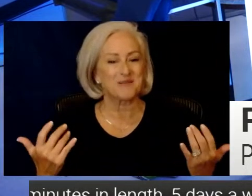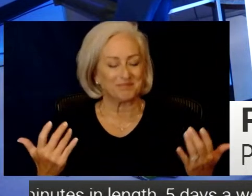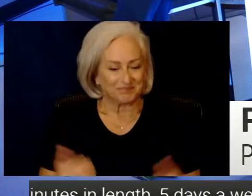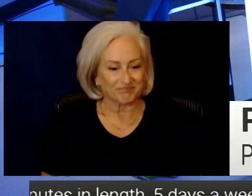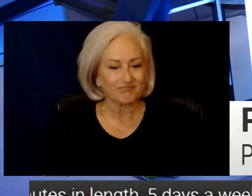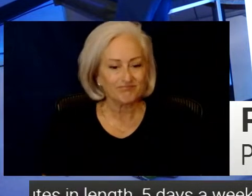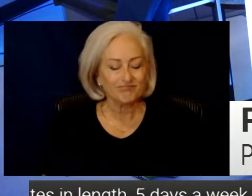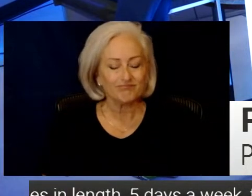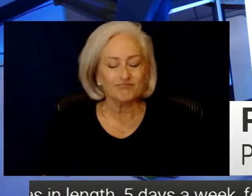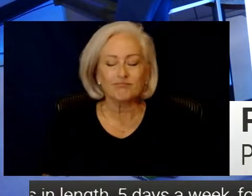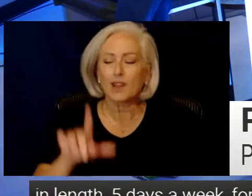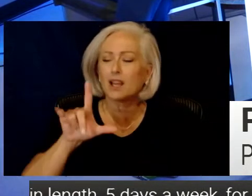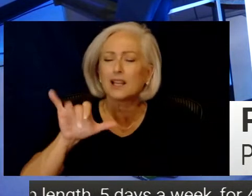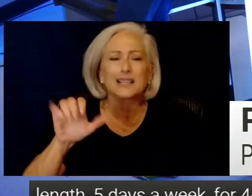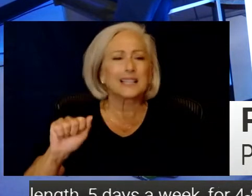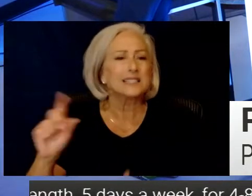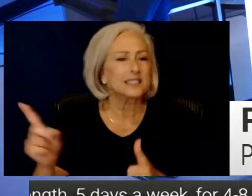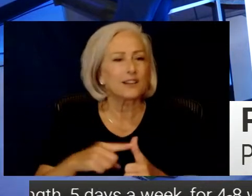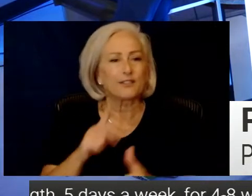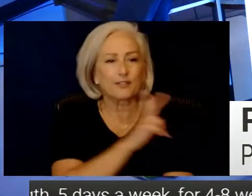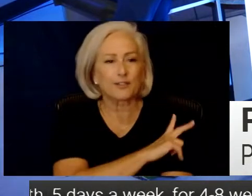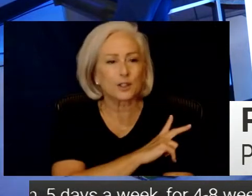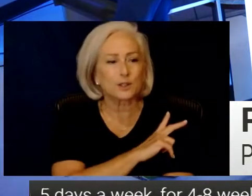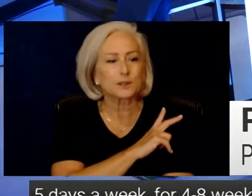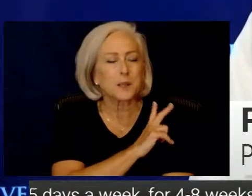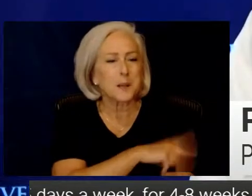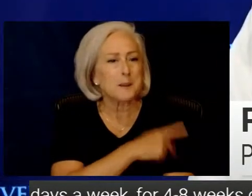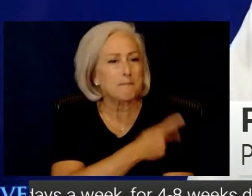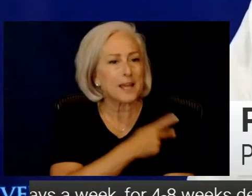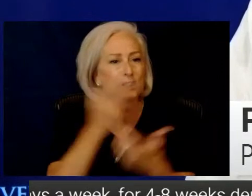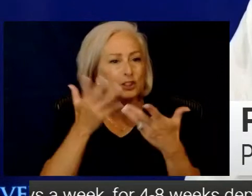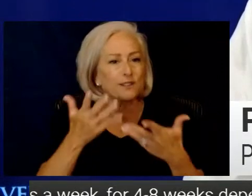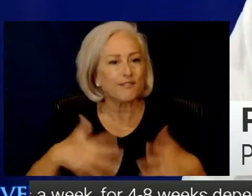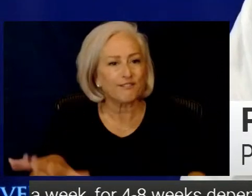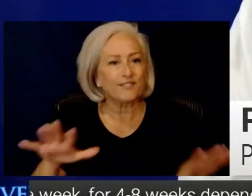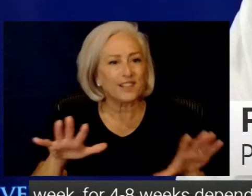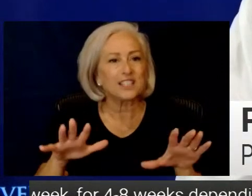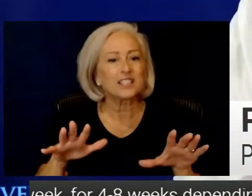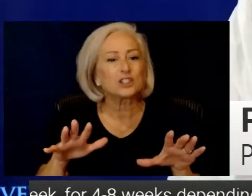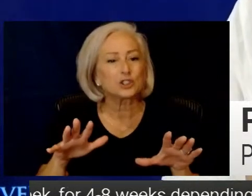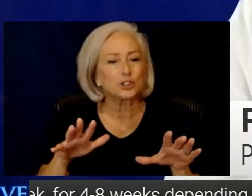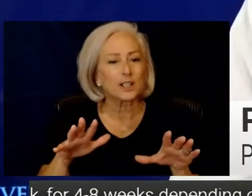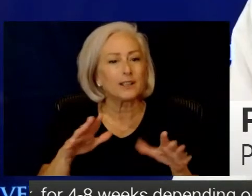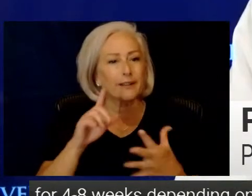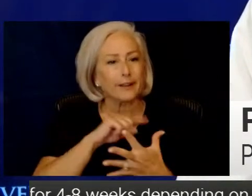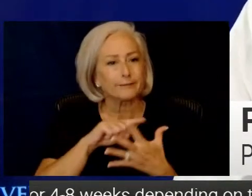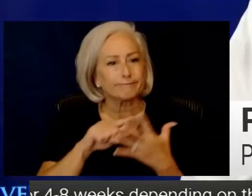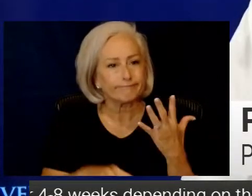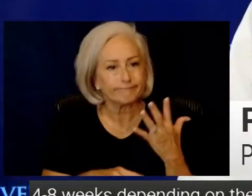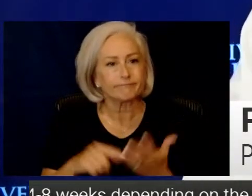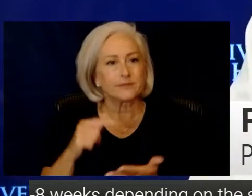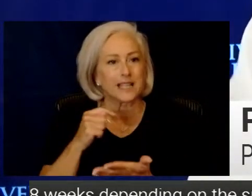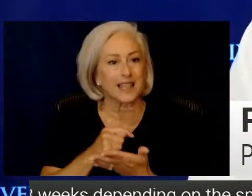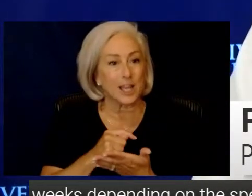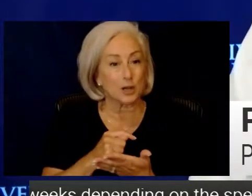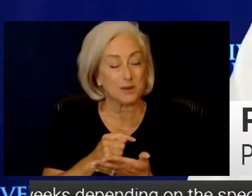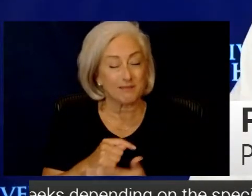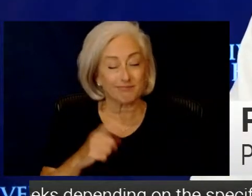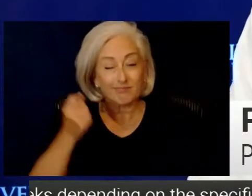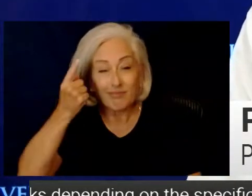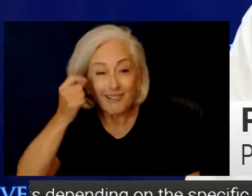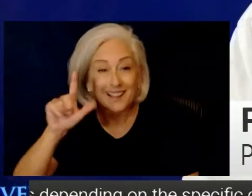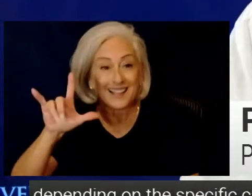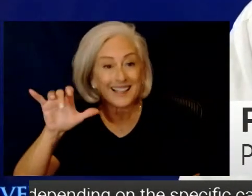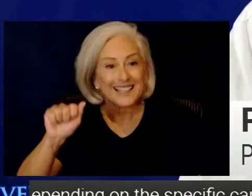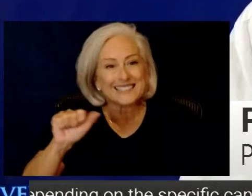proton therapy. We always talk about proton therapy to treat cancer patients, and Lisa did not technically have cancer per se. How is proton